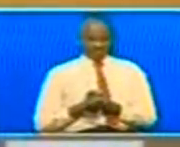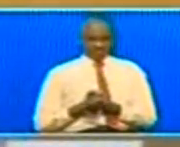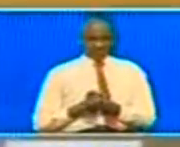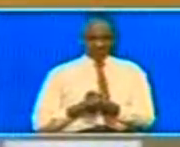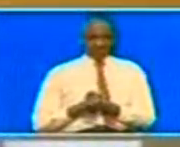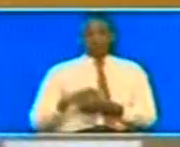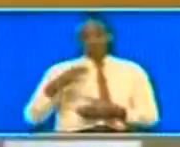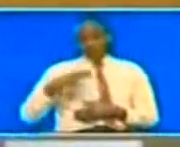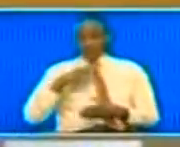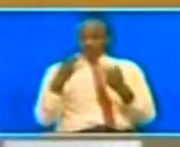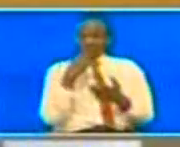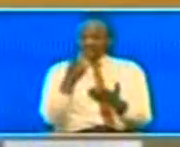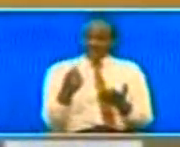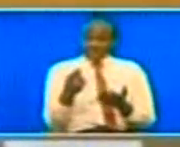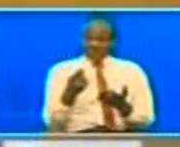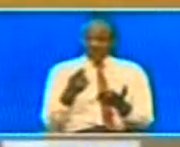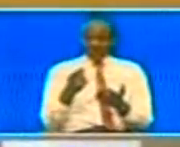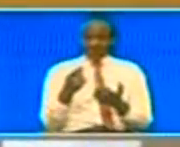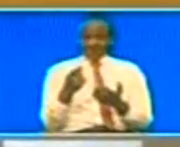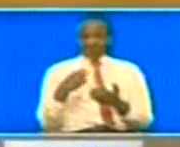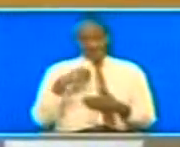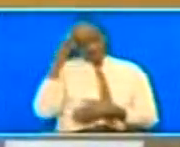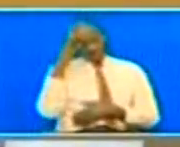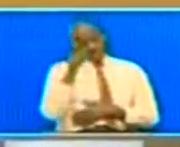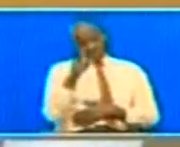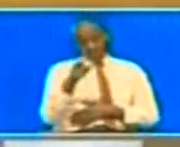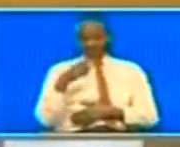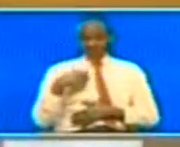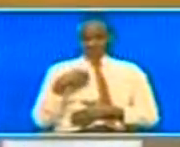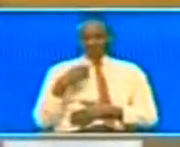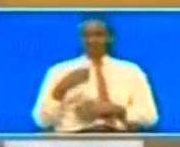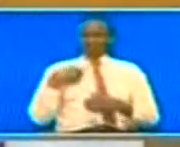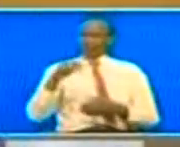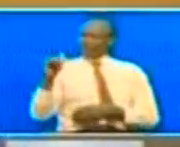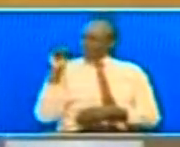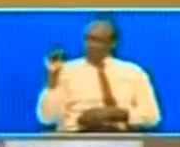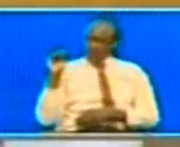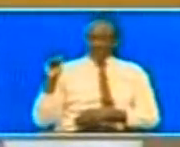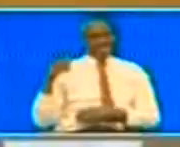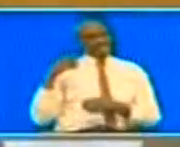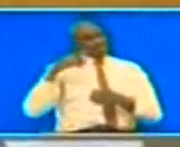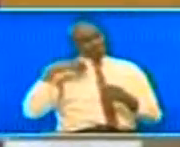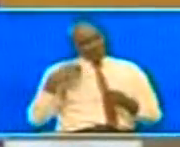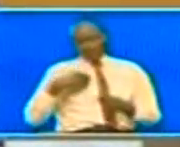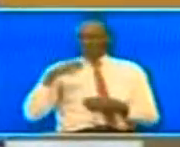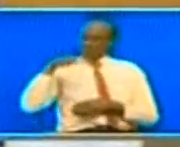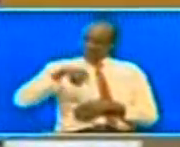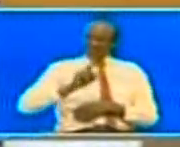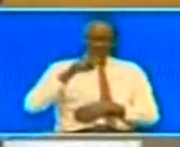People might say, I mean, I know this thing has gone viral from the morning and it has not come out in the right